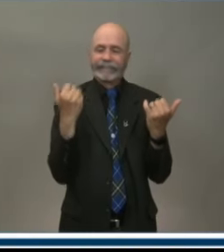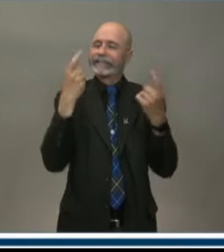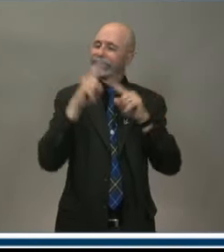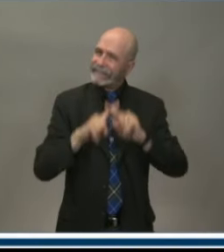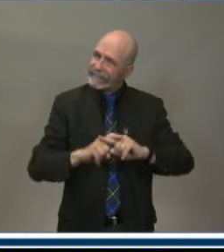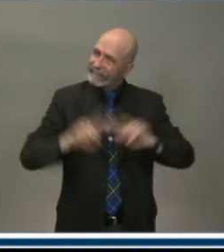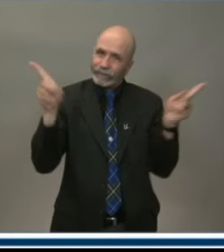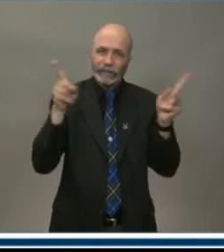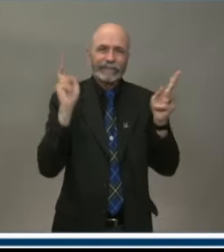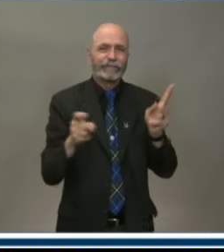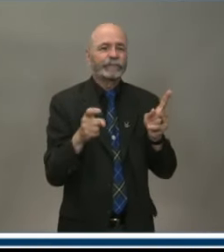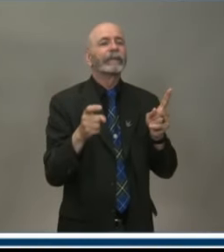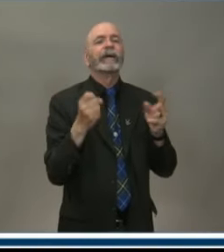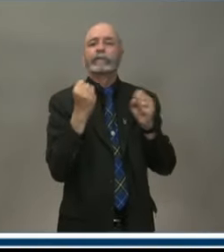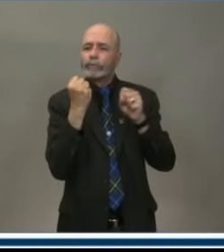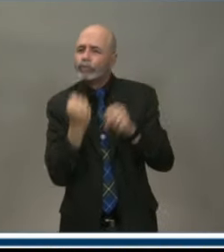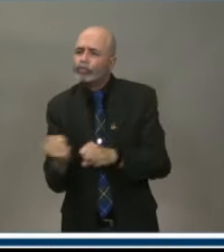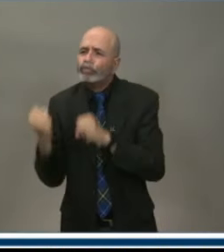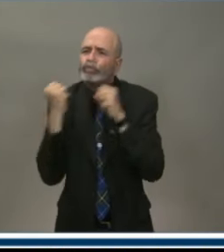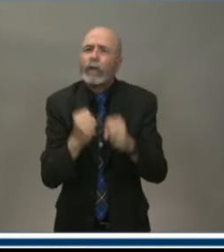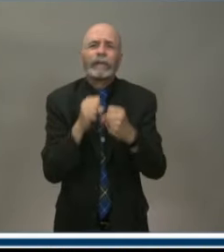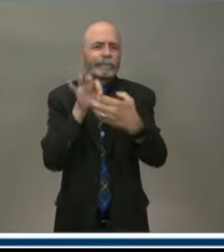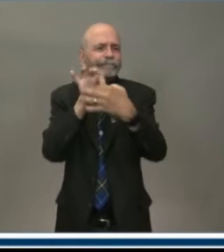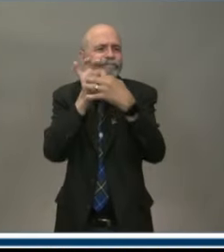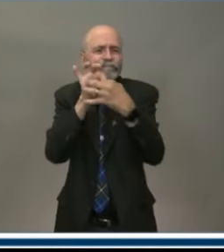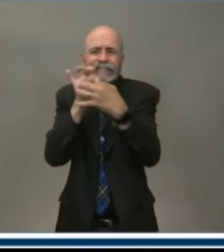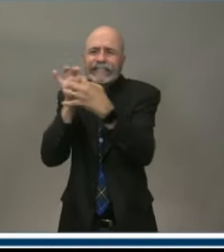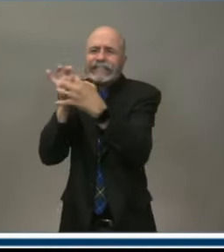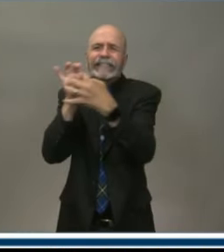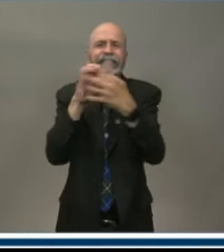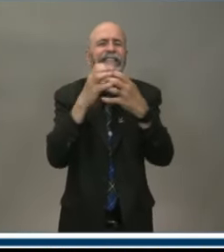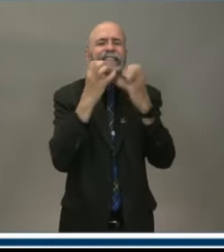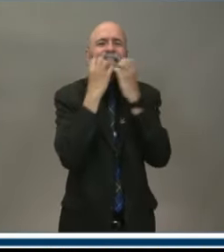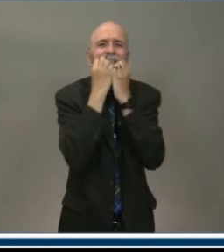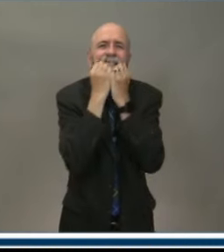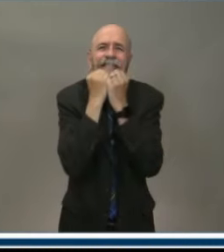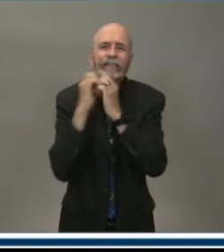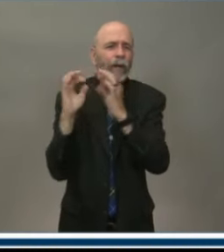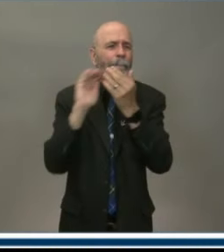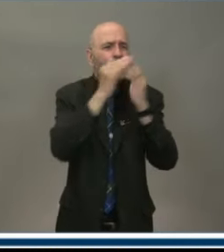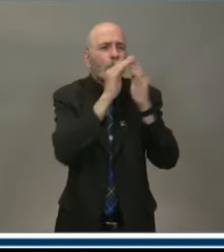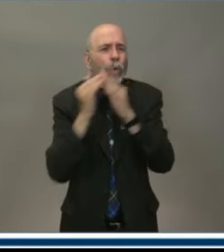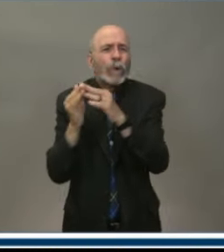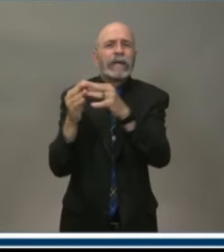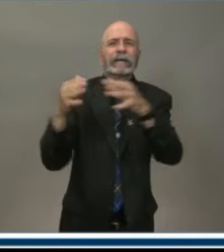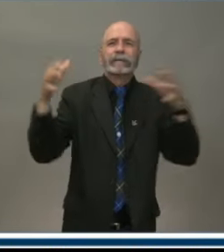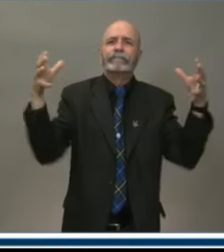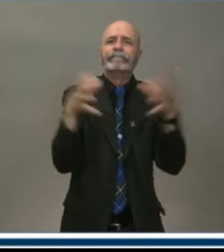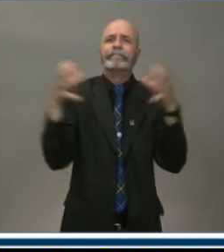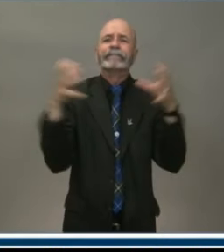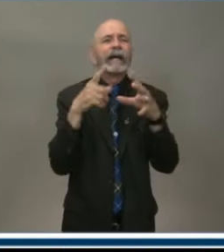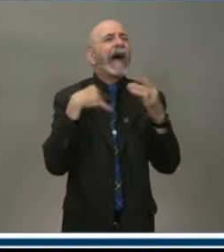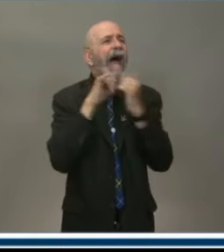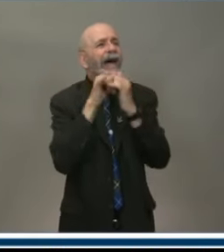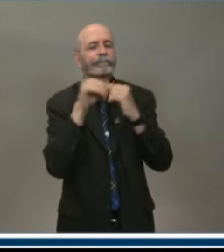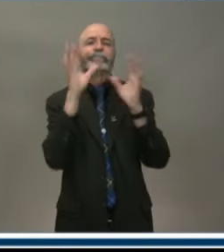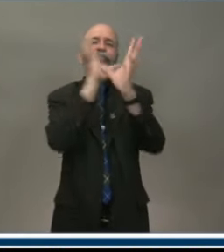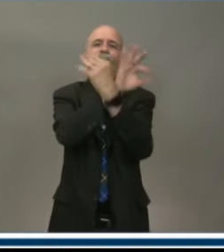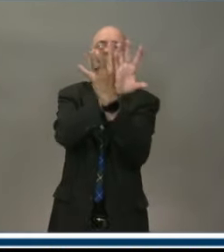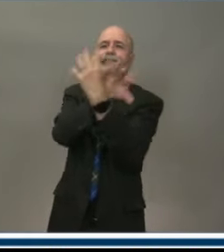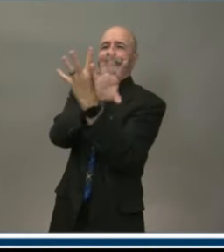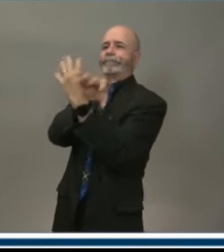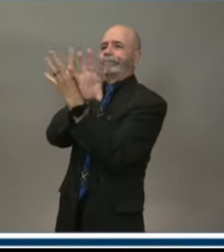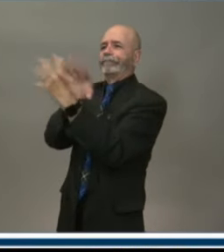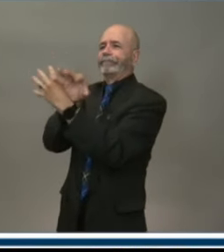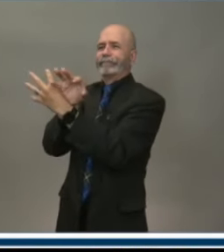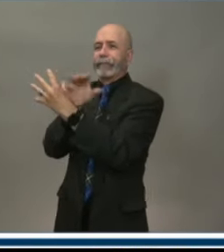strong connection and building community, even if that needs to be done virtually this year. So I would encourage all those who are